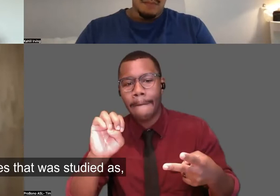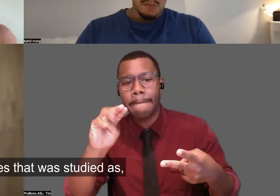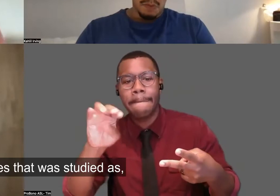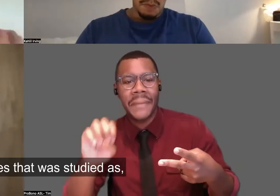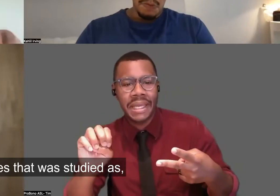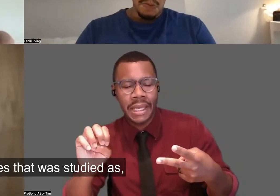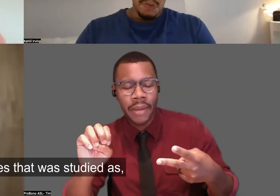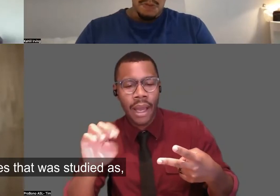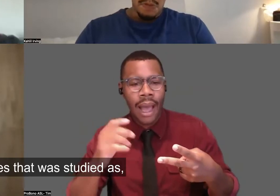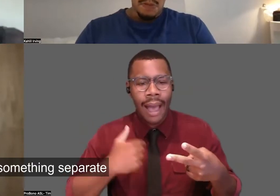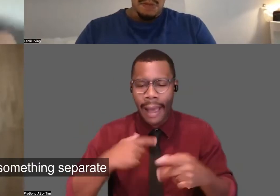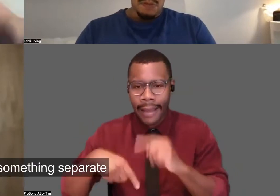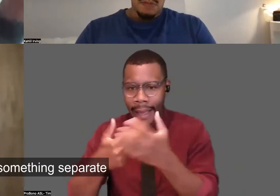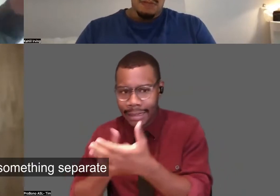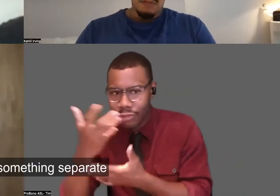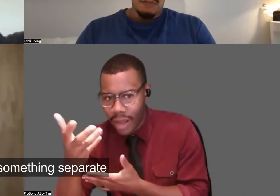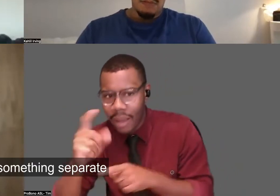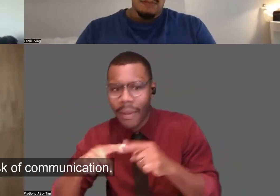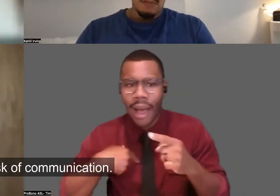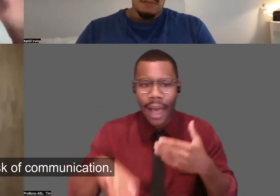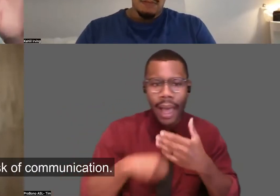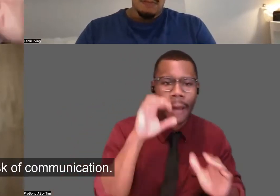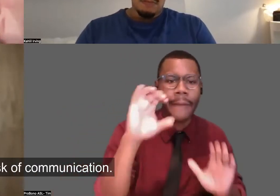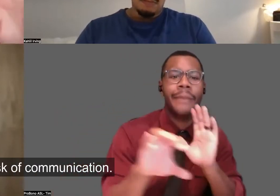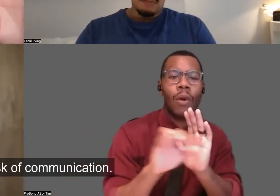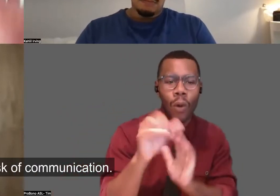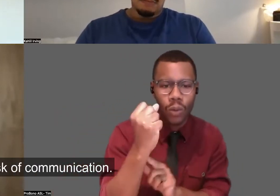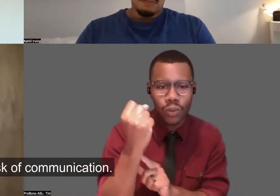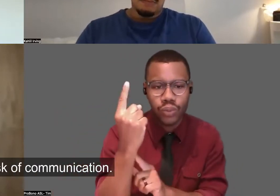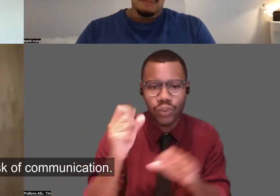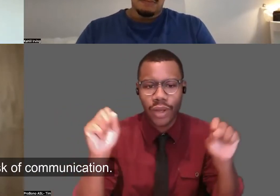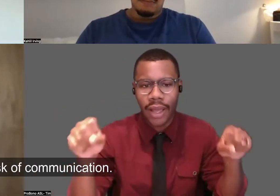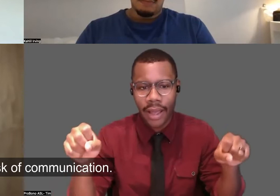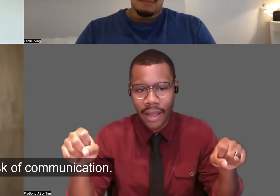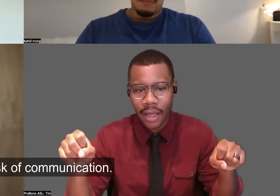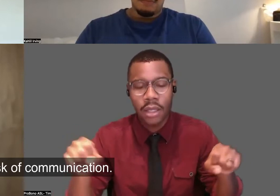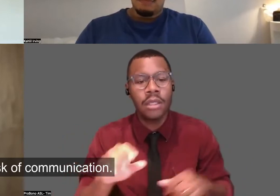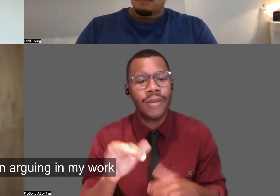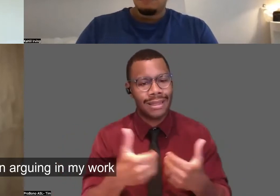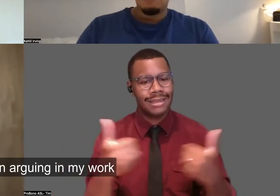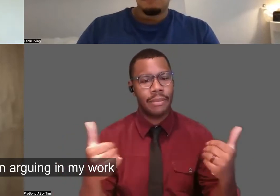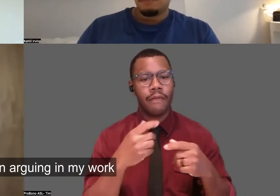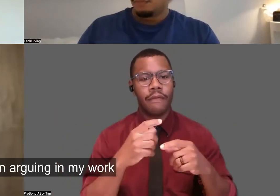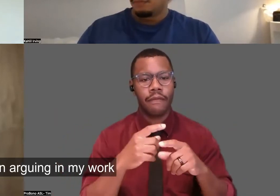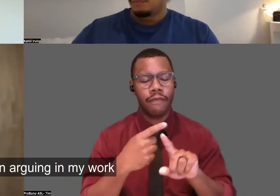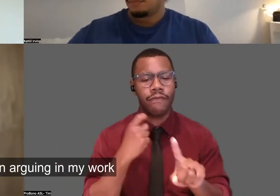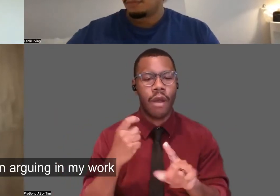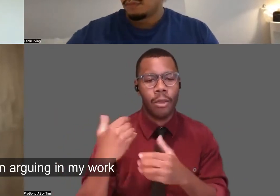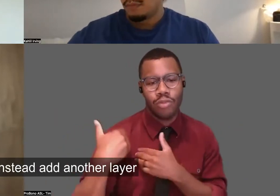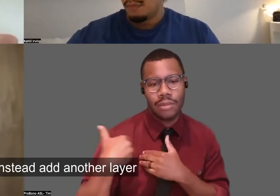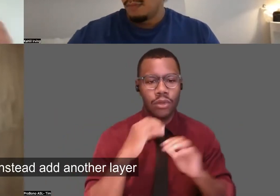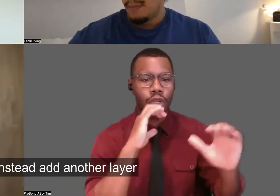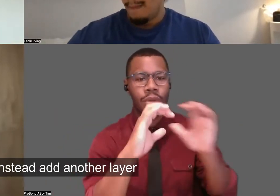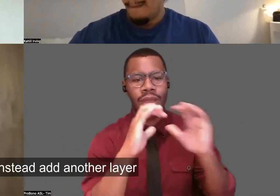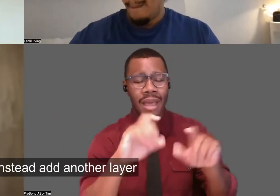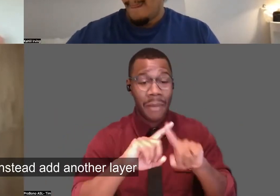sometimes that was studied as that's just something separate from the task of communication. But I've been arguing in my work